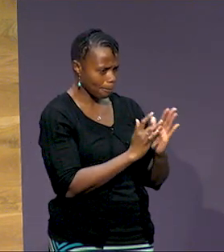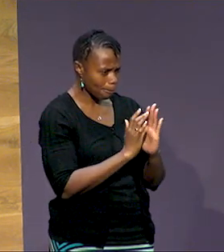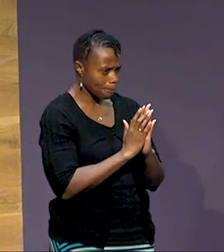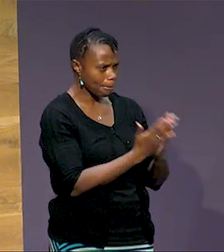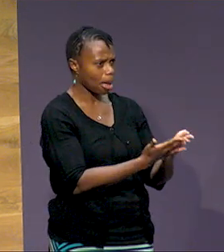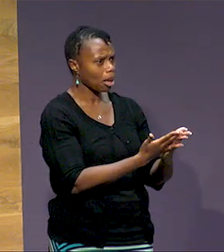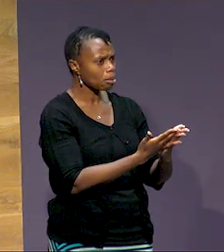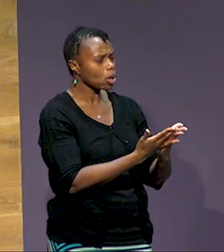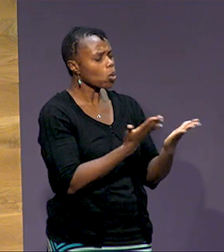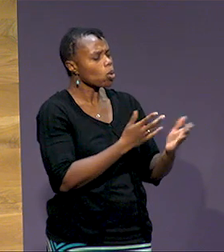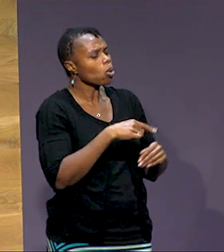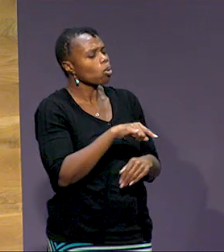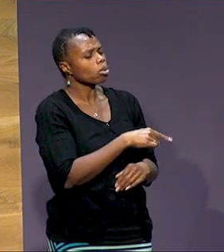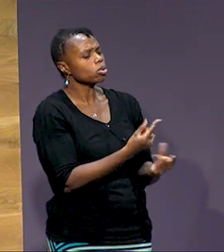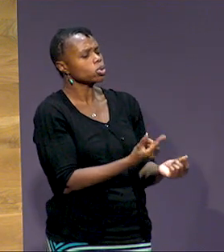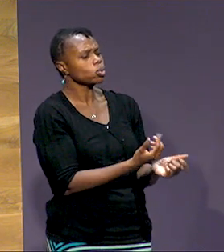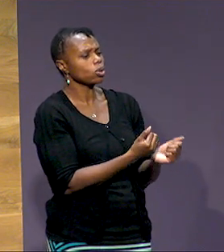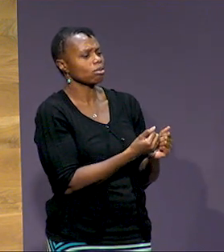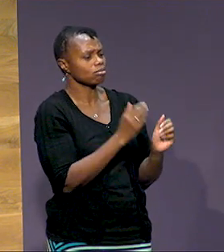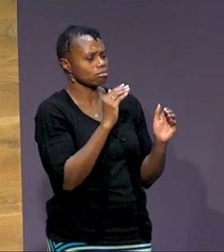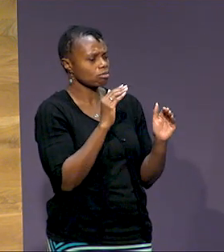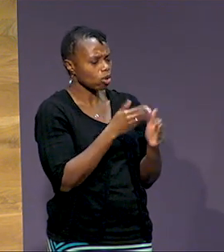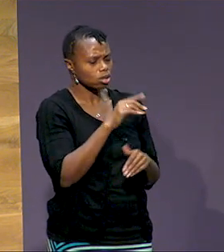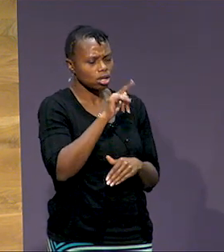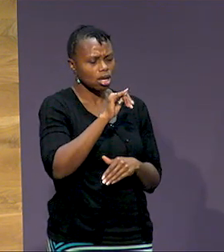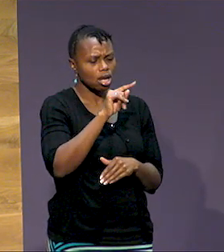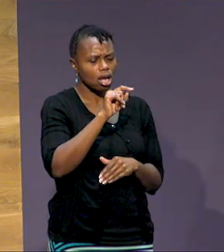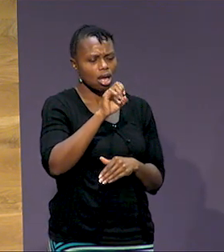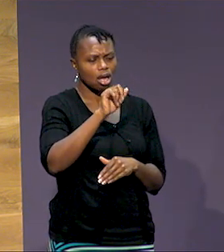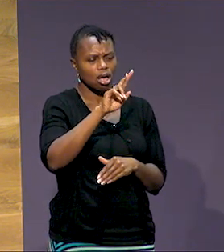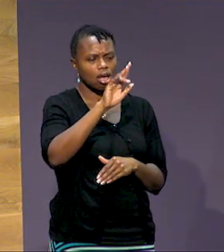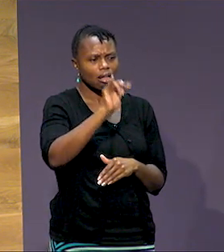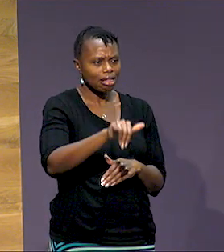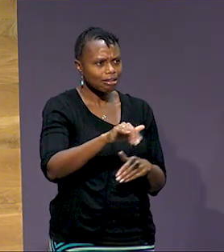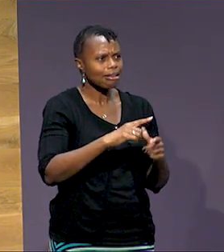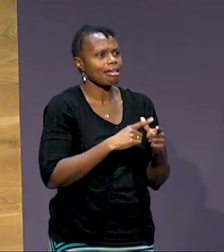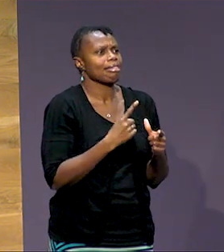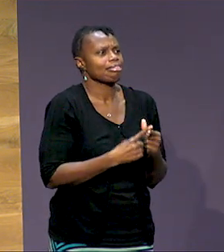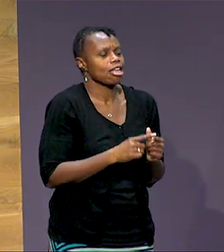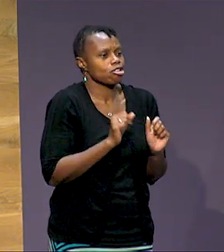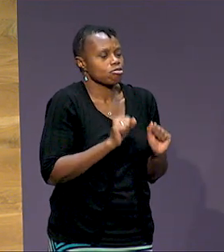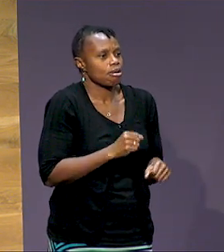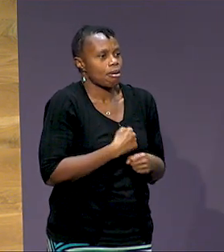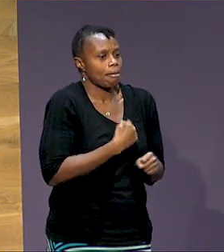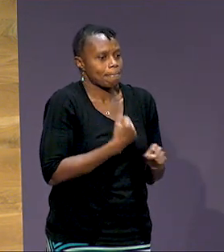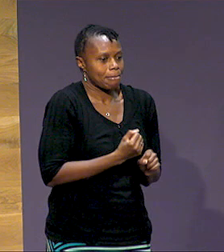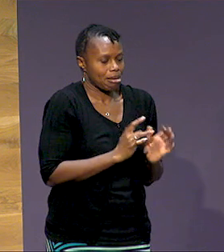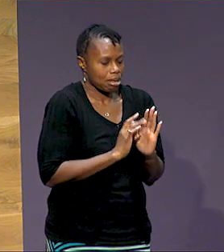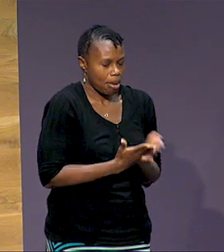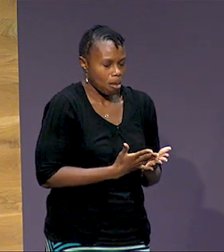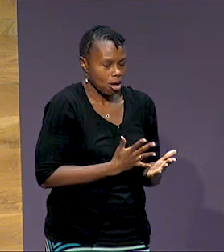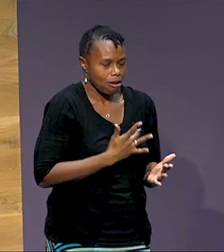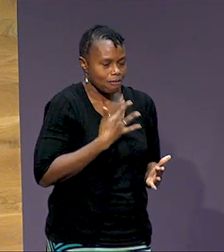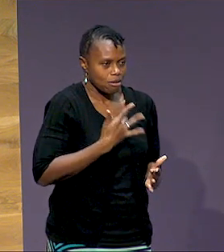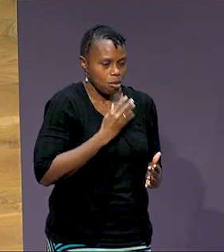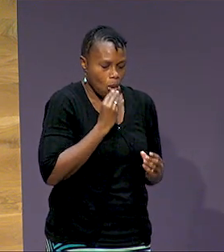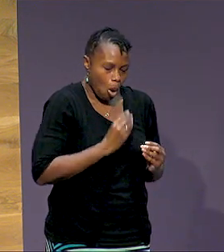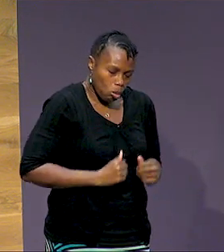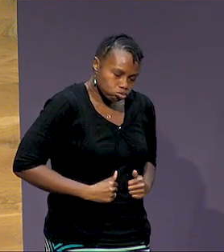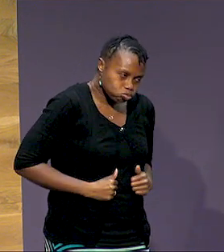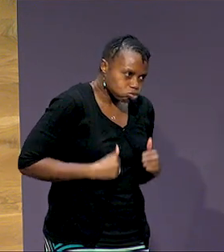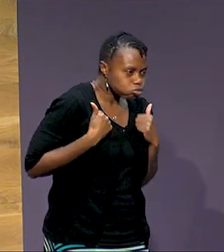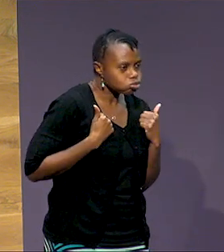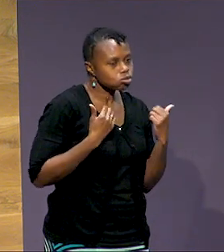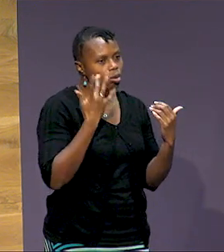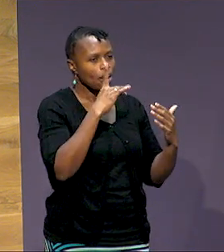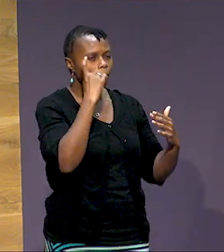literary perspective, you are able to simultaneously make the Bible come alive, because now all of a sudden it's a story rather than just a